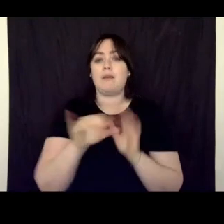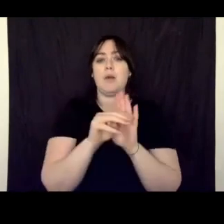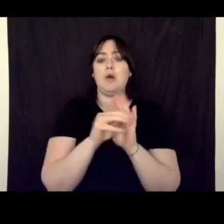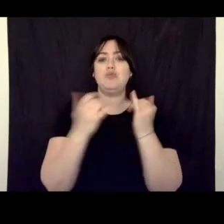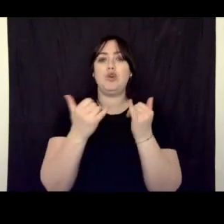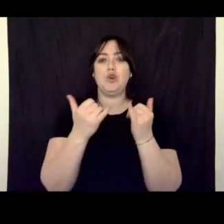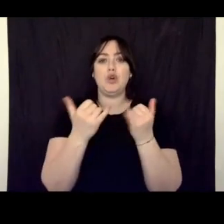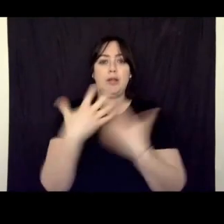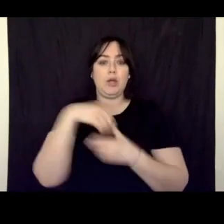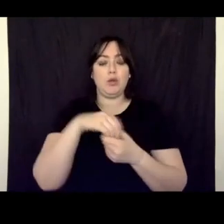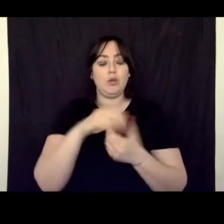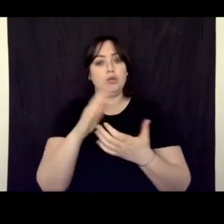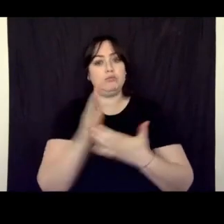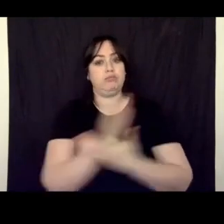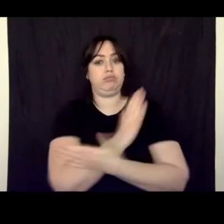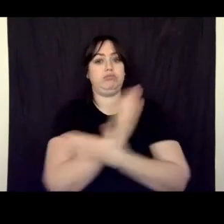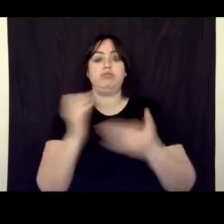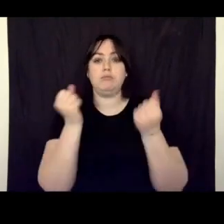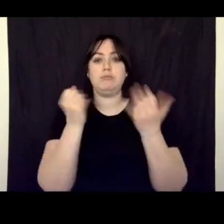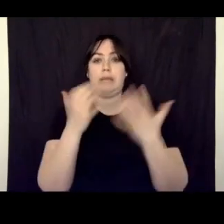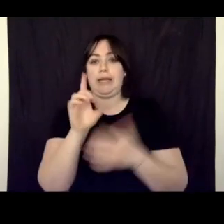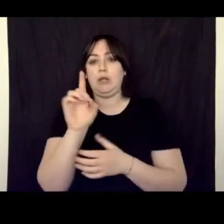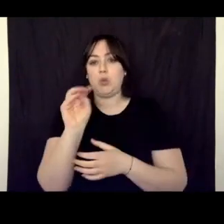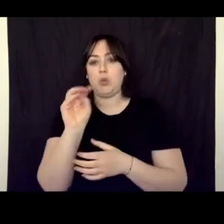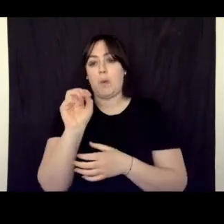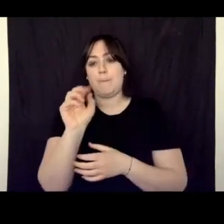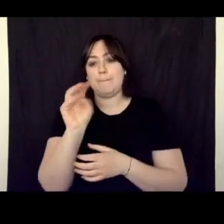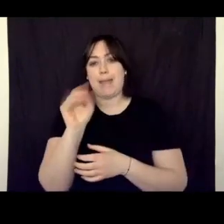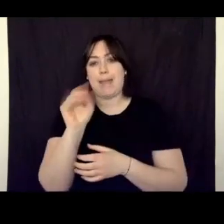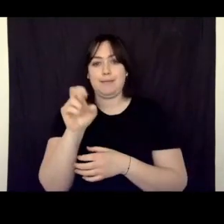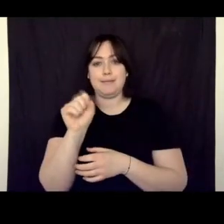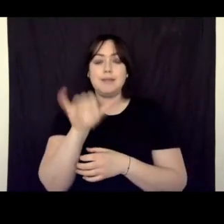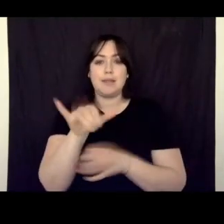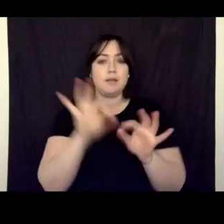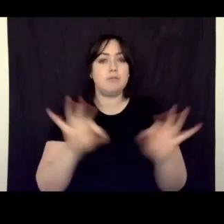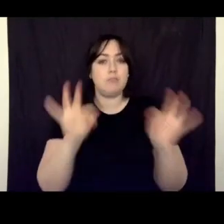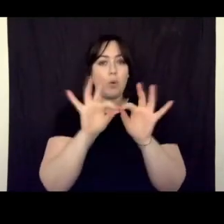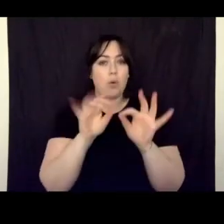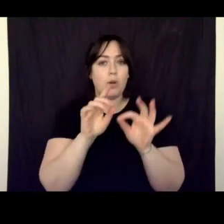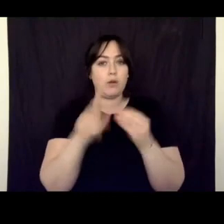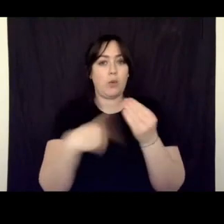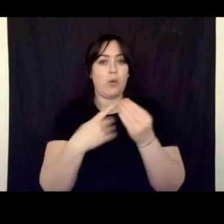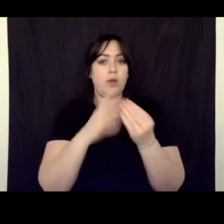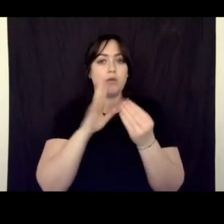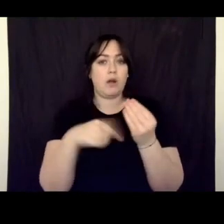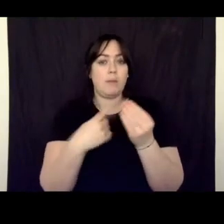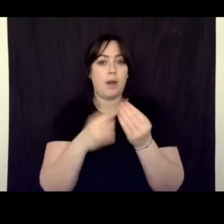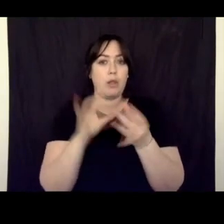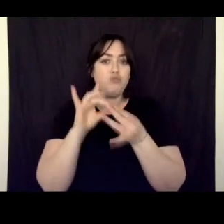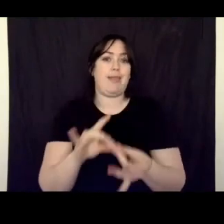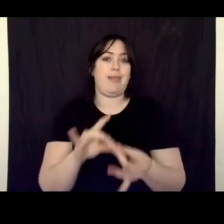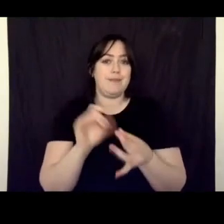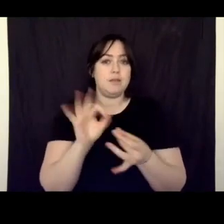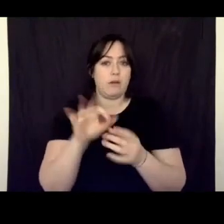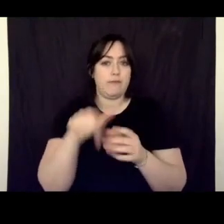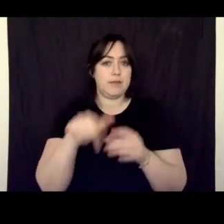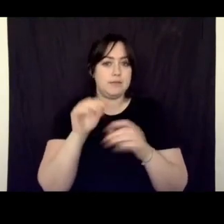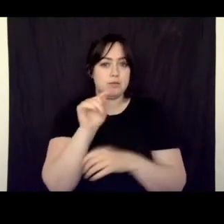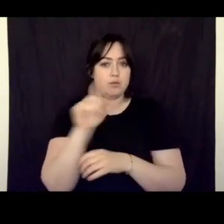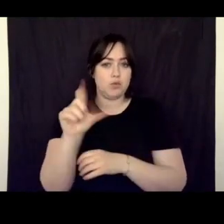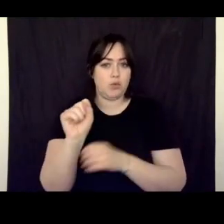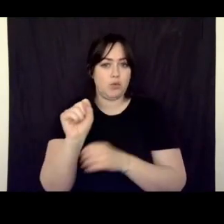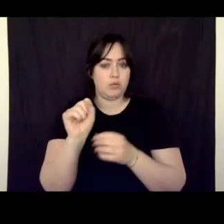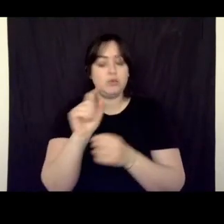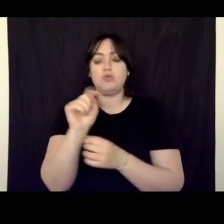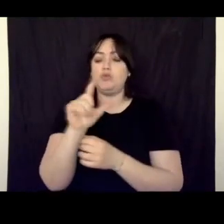as we talk about the relevance of this instrument within the context of education. because the domains of functioning that